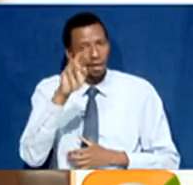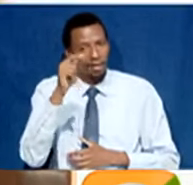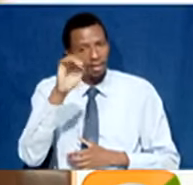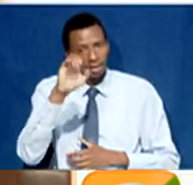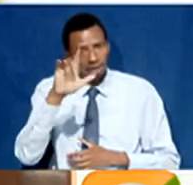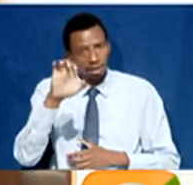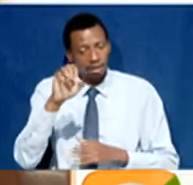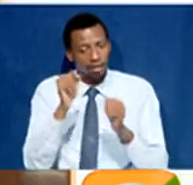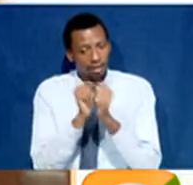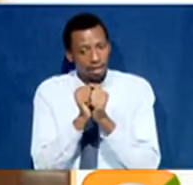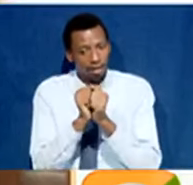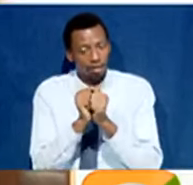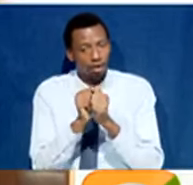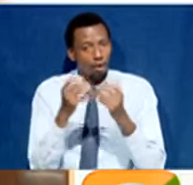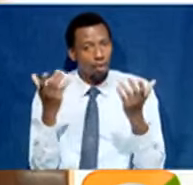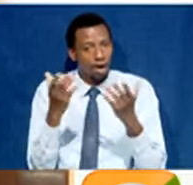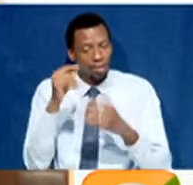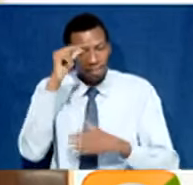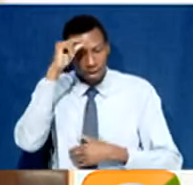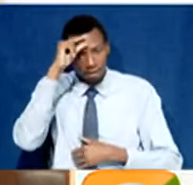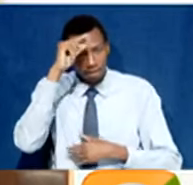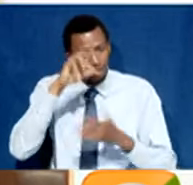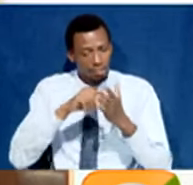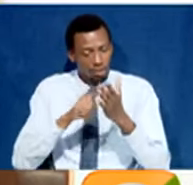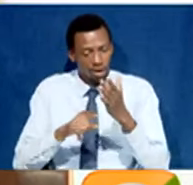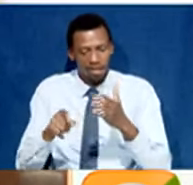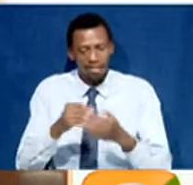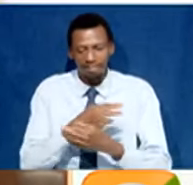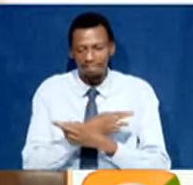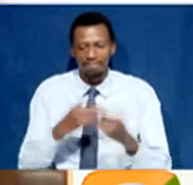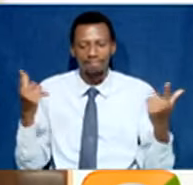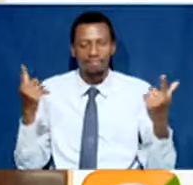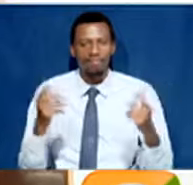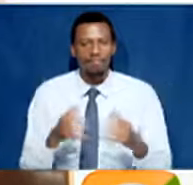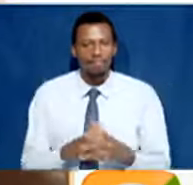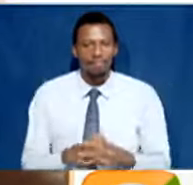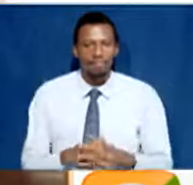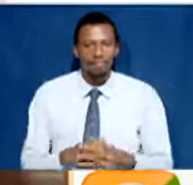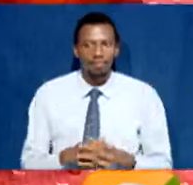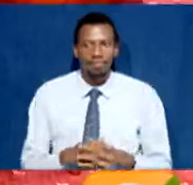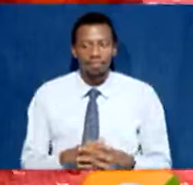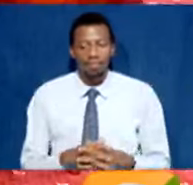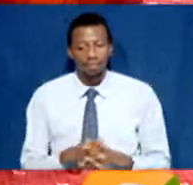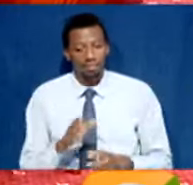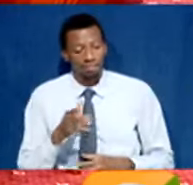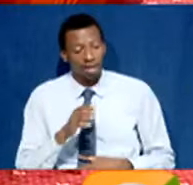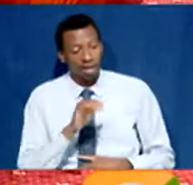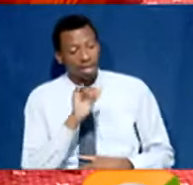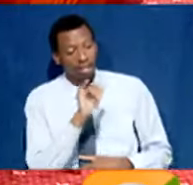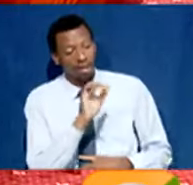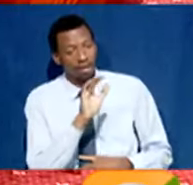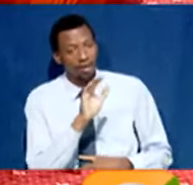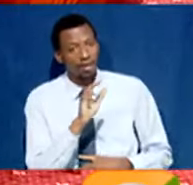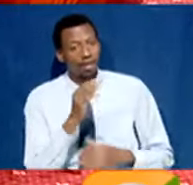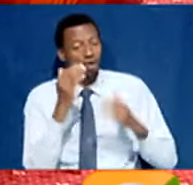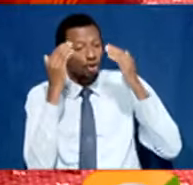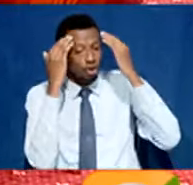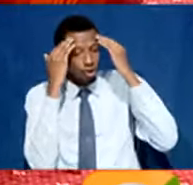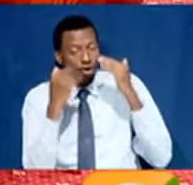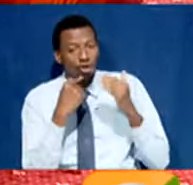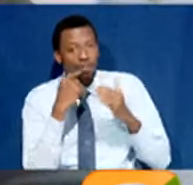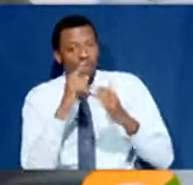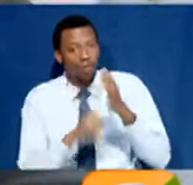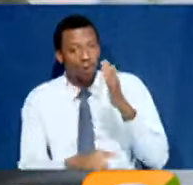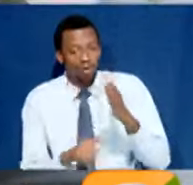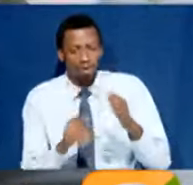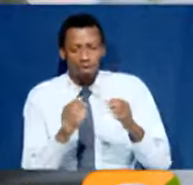and void. No. Kingine ambacho labda Mheshimiwa Rais ni kuongezee ilisema mahakama. Mahakama pia ilisema kwamba hakuna